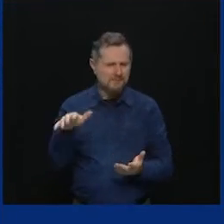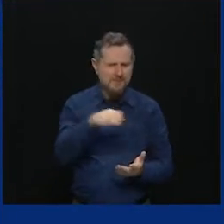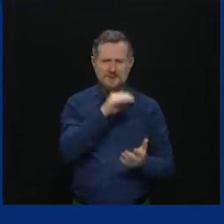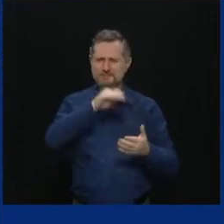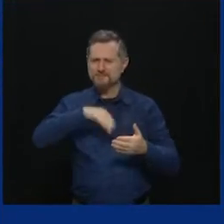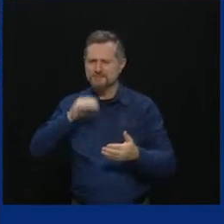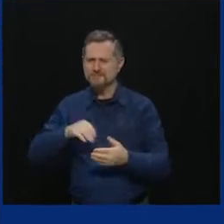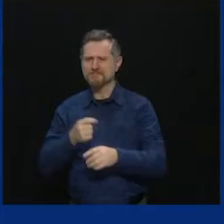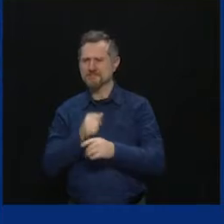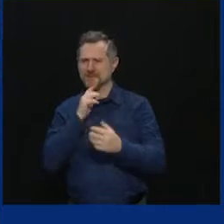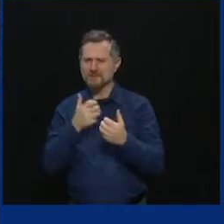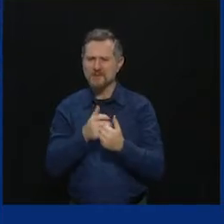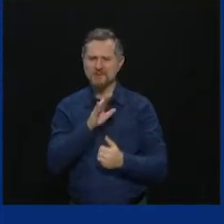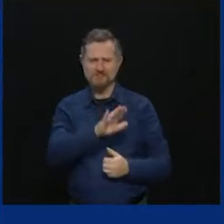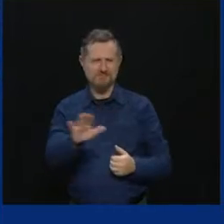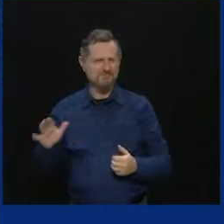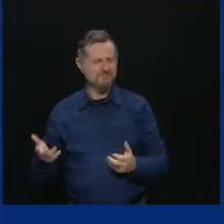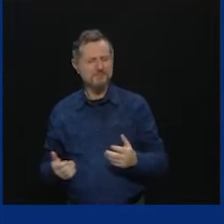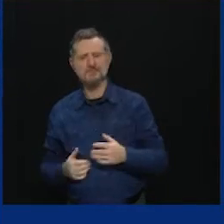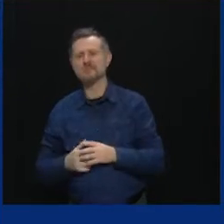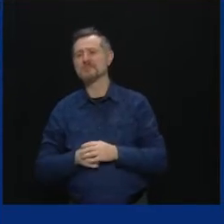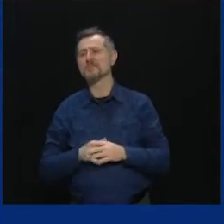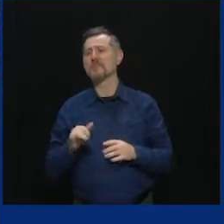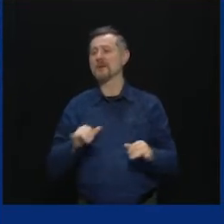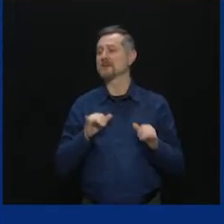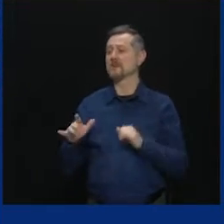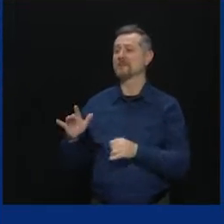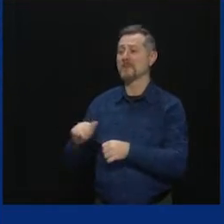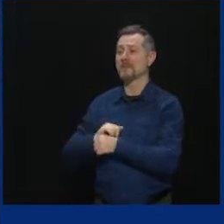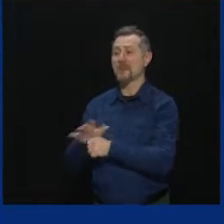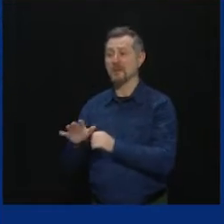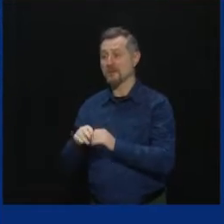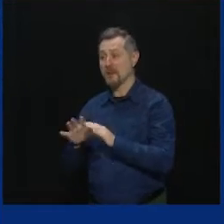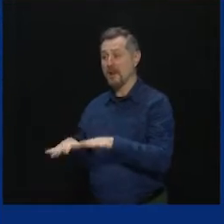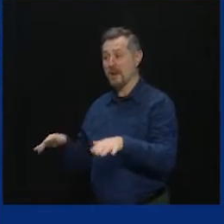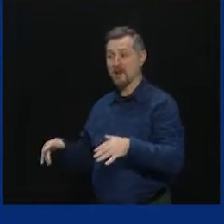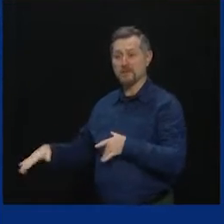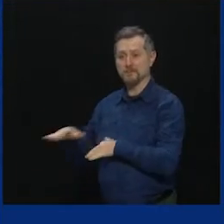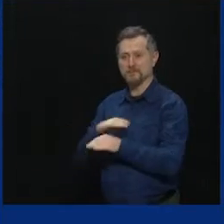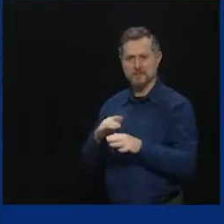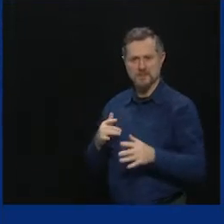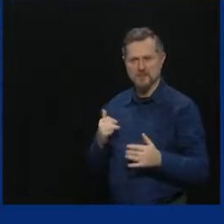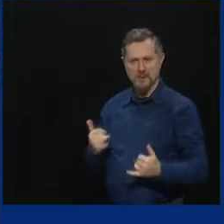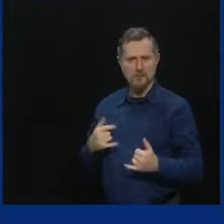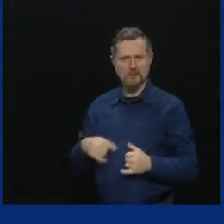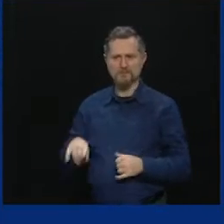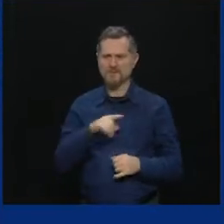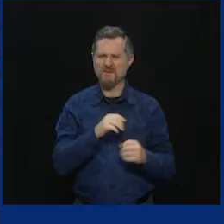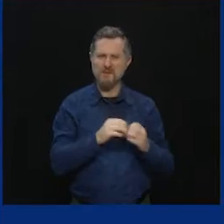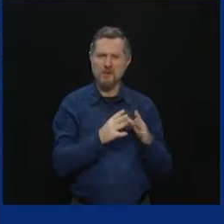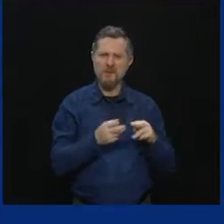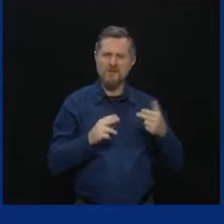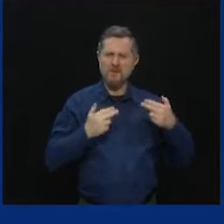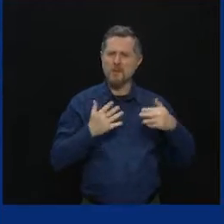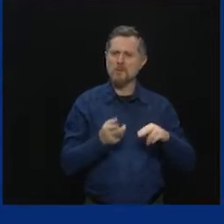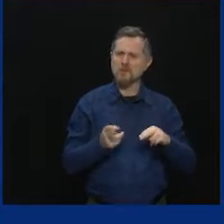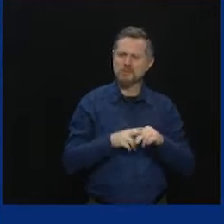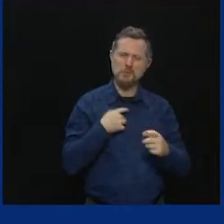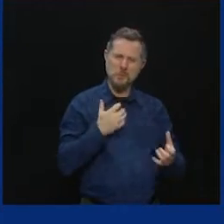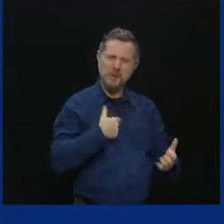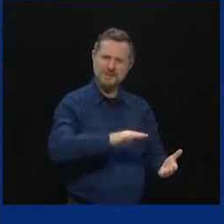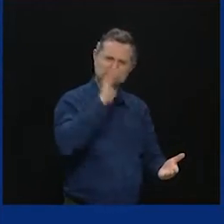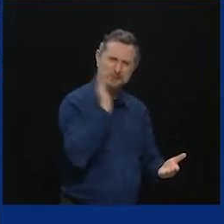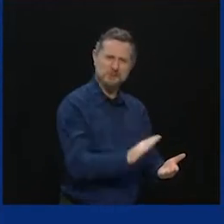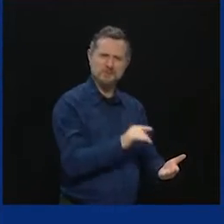smart about it. It's like fighting a pandemic. We have a pandemic of violence in our streets, and we'll treat it like we're fighting this COVID pandemic,